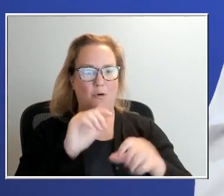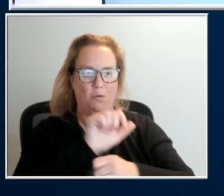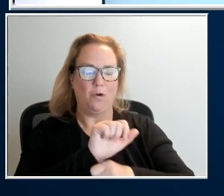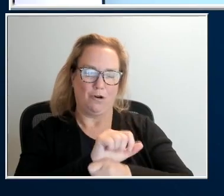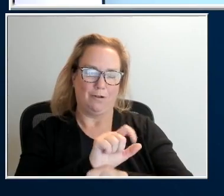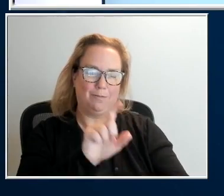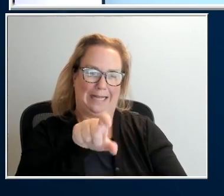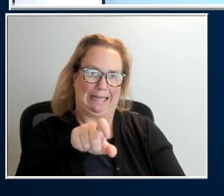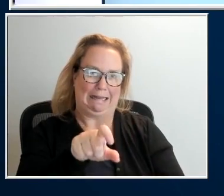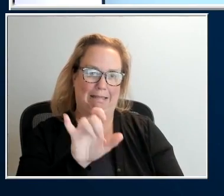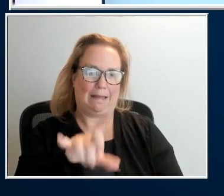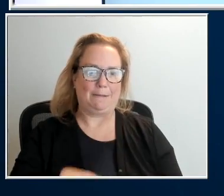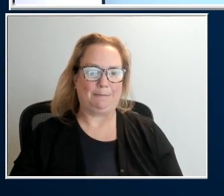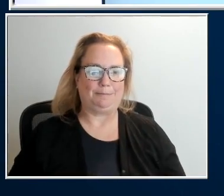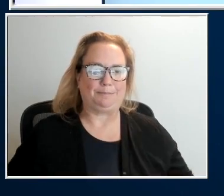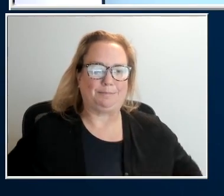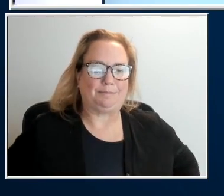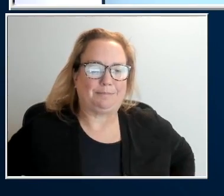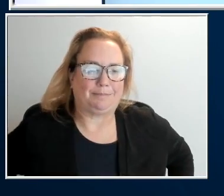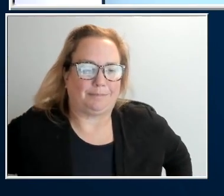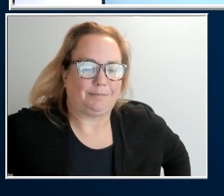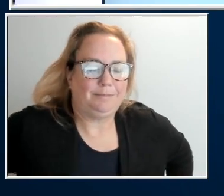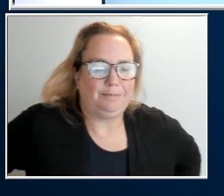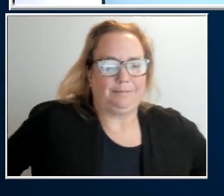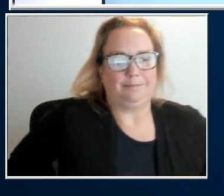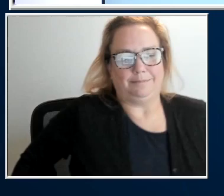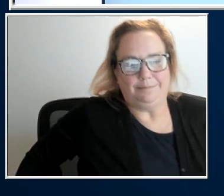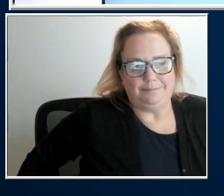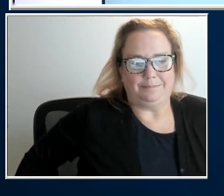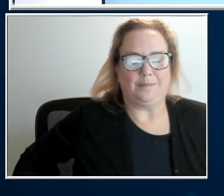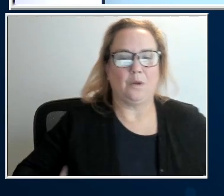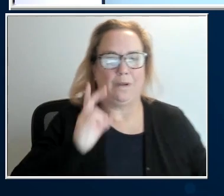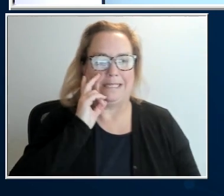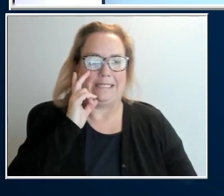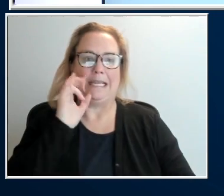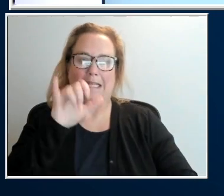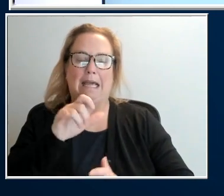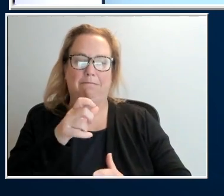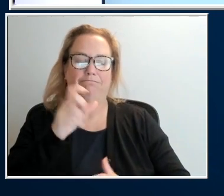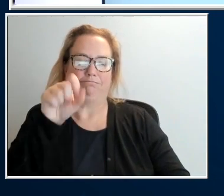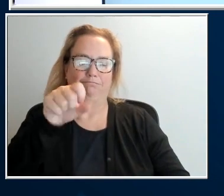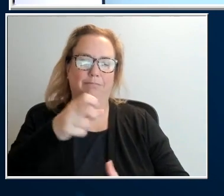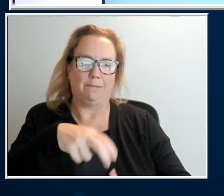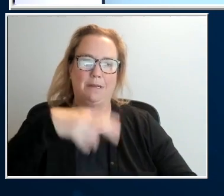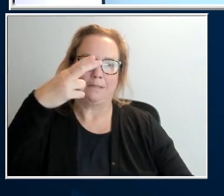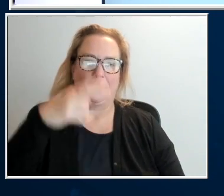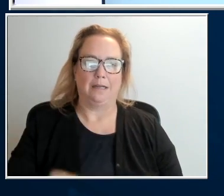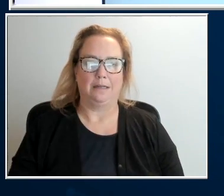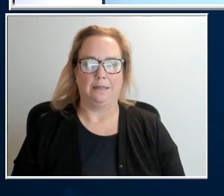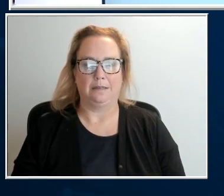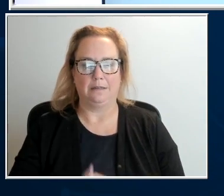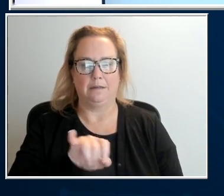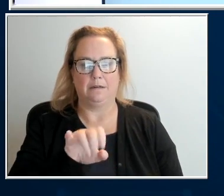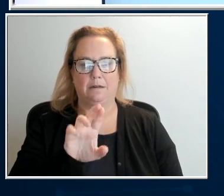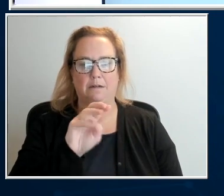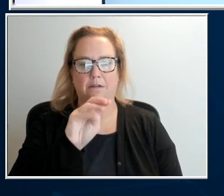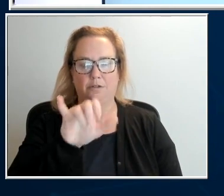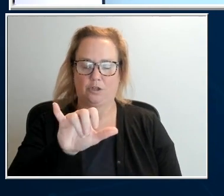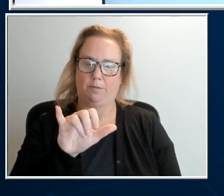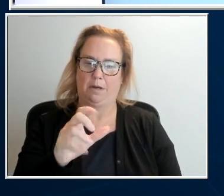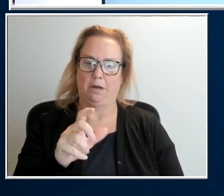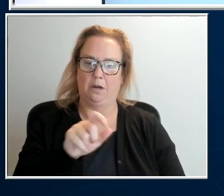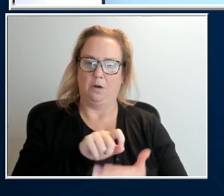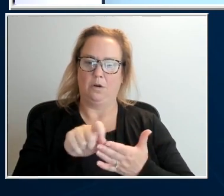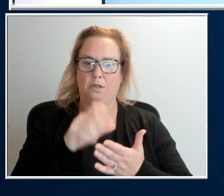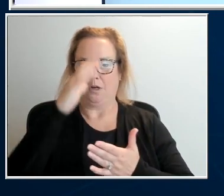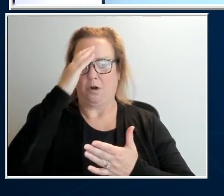Yeah, great. Yeah, certainly we see a lot of those effects when it gets a little bit too high. Yes. That's for sure. Jeremy Yenser has a question. He writes, knowing the